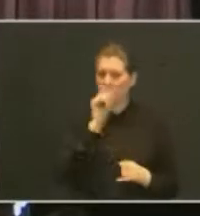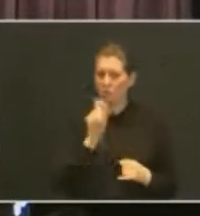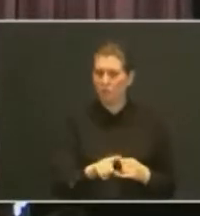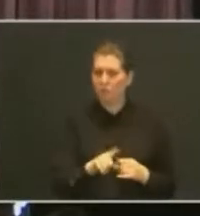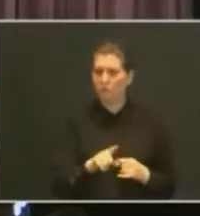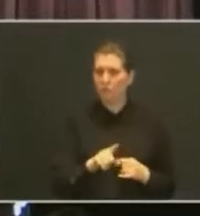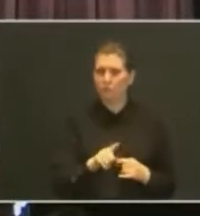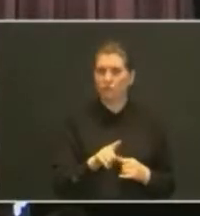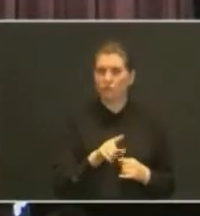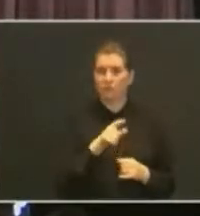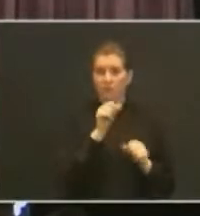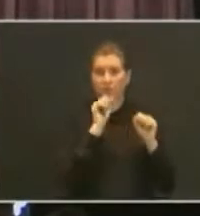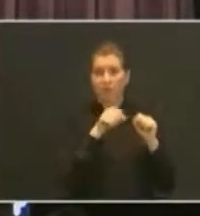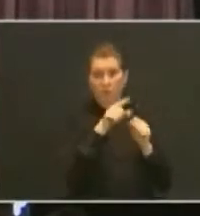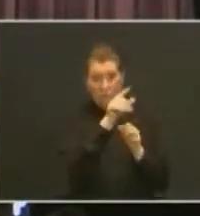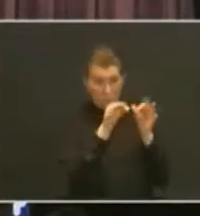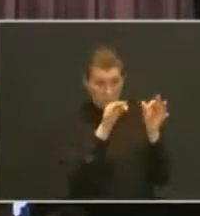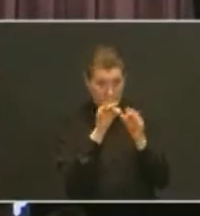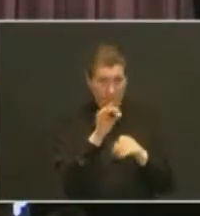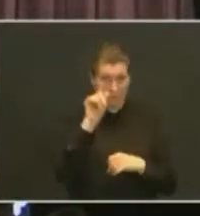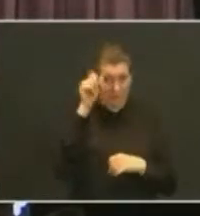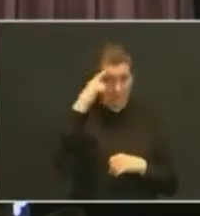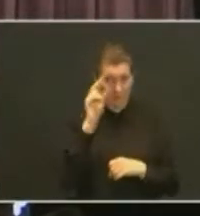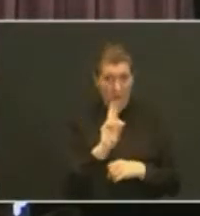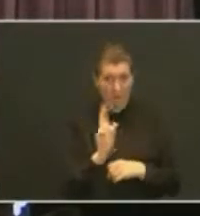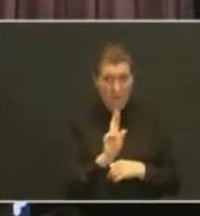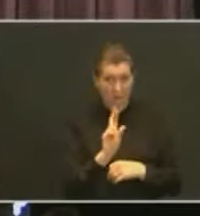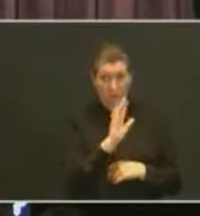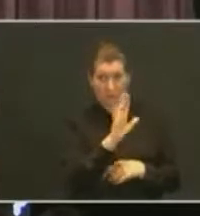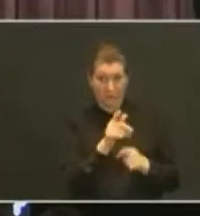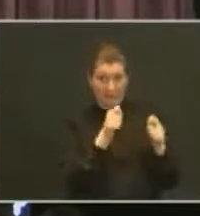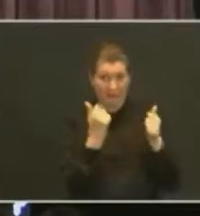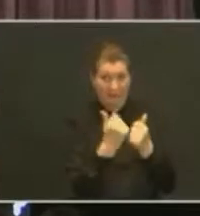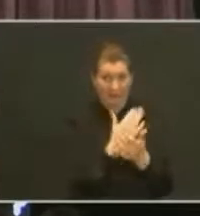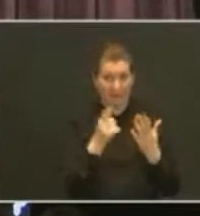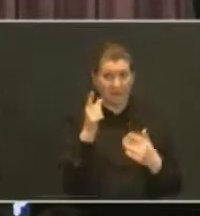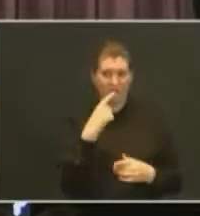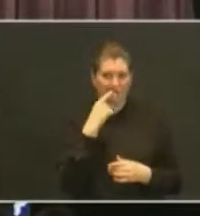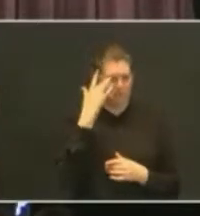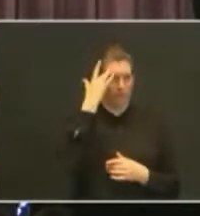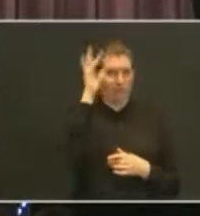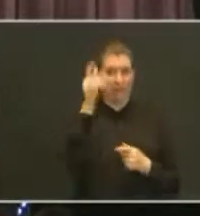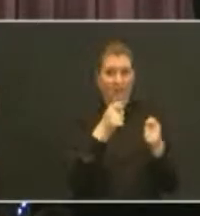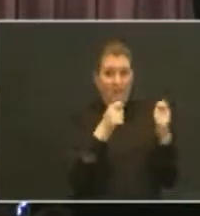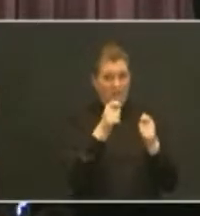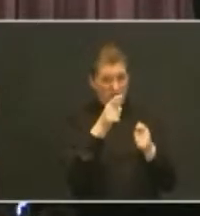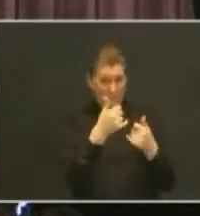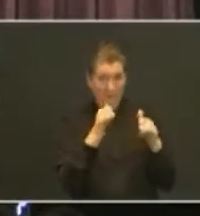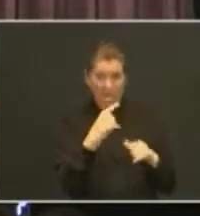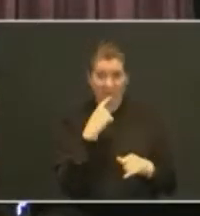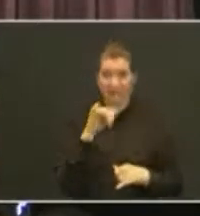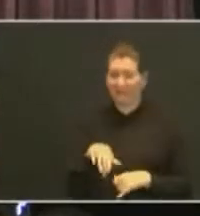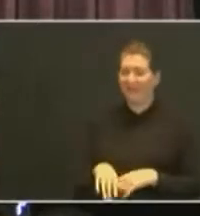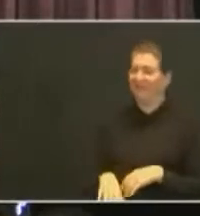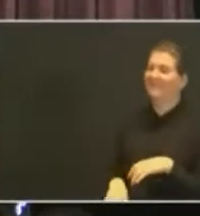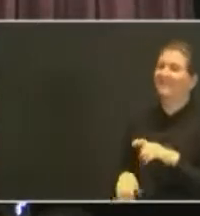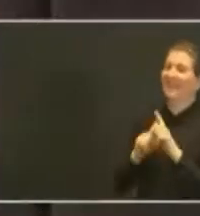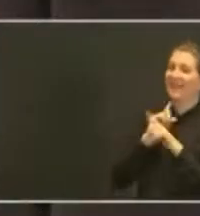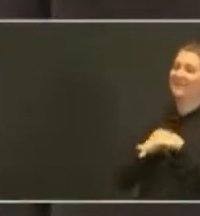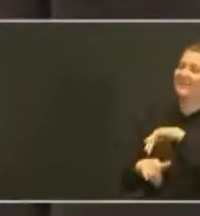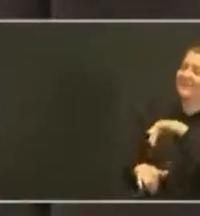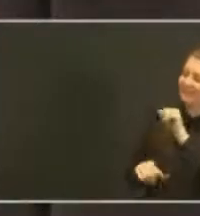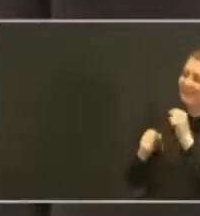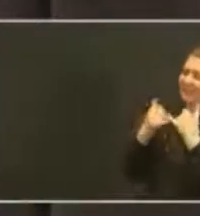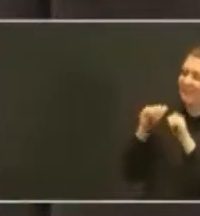Governor Raimondo's handling of all of this as brilliant? Absolutely. She is